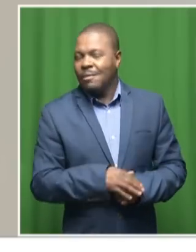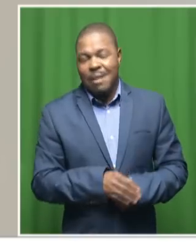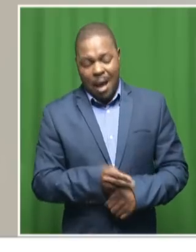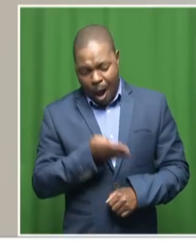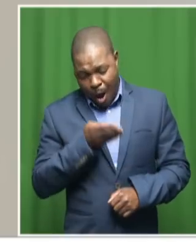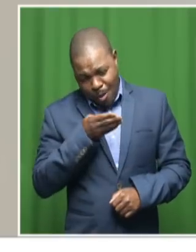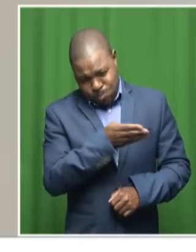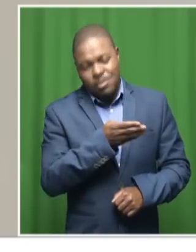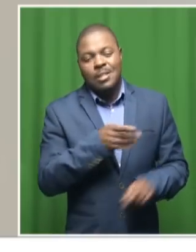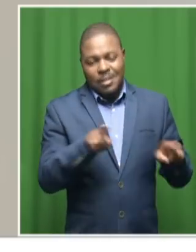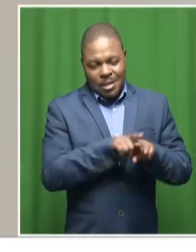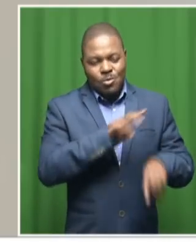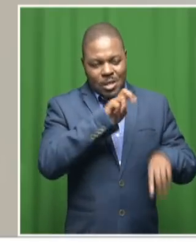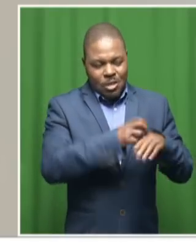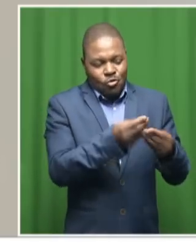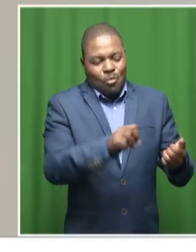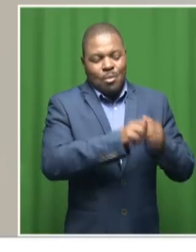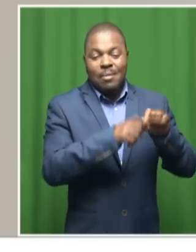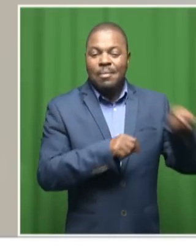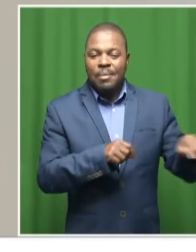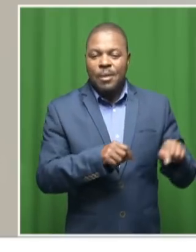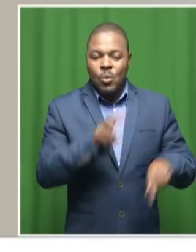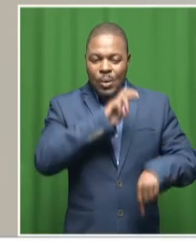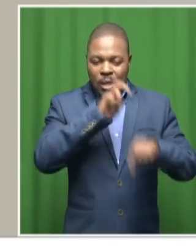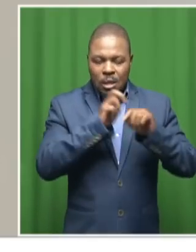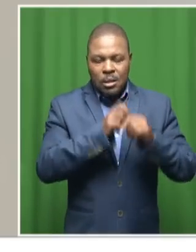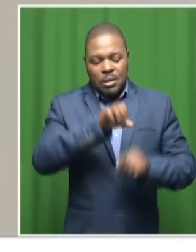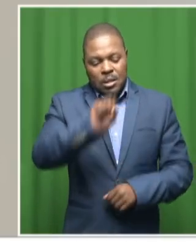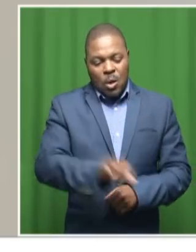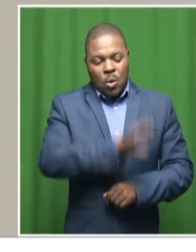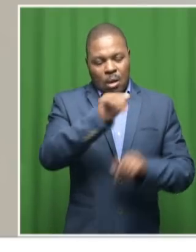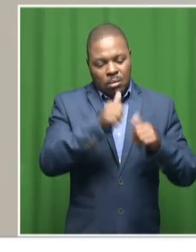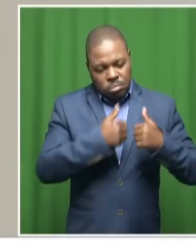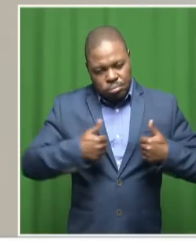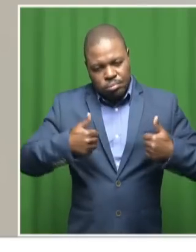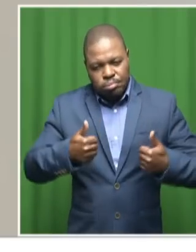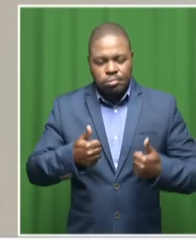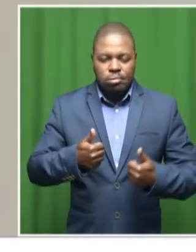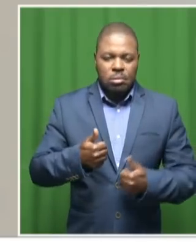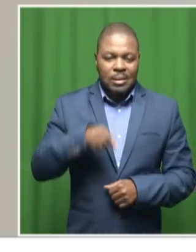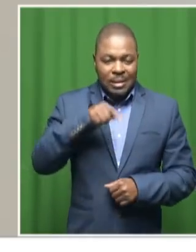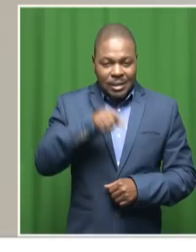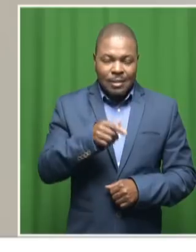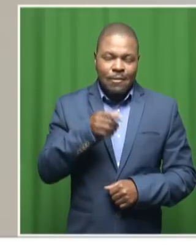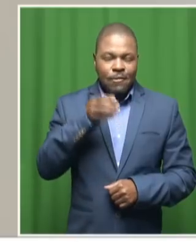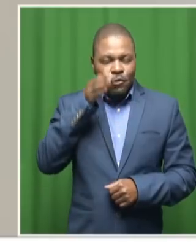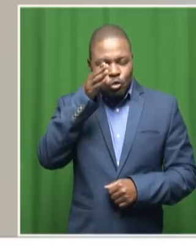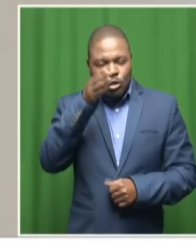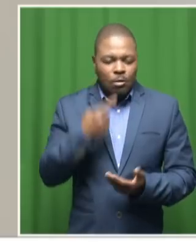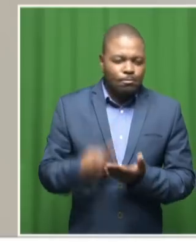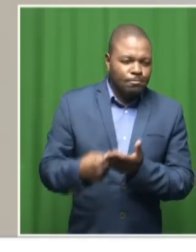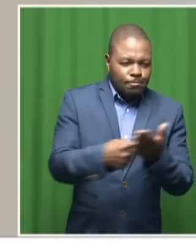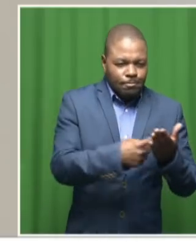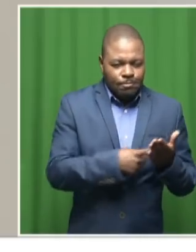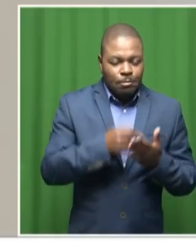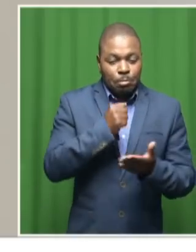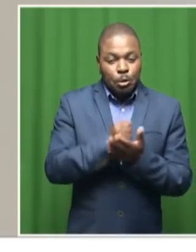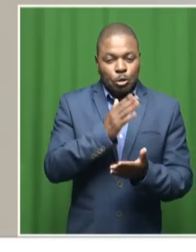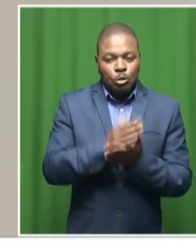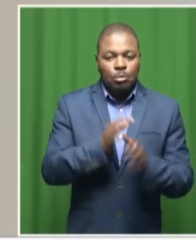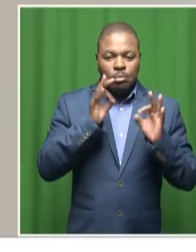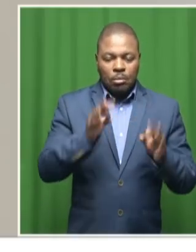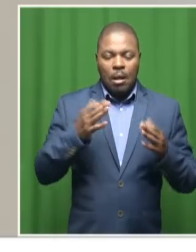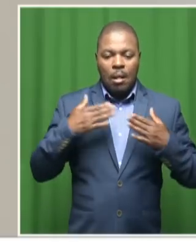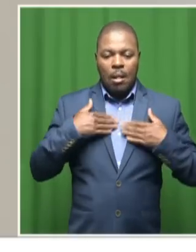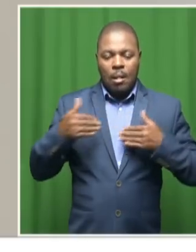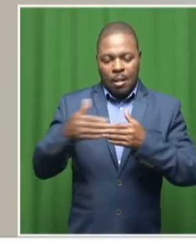to be addressed at the same time. We need to sit down as South Africans and confront our future and make sure that we get as much